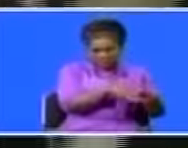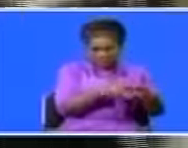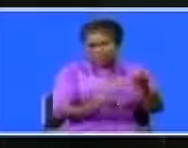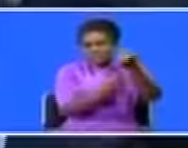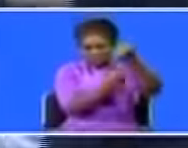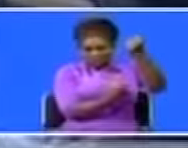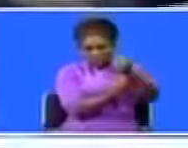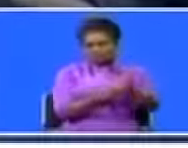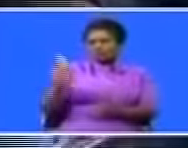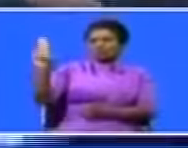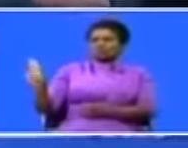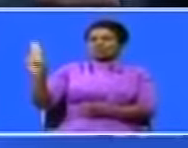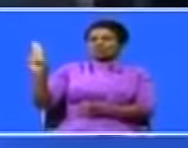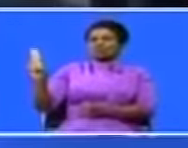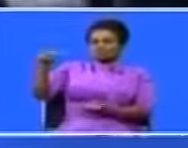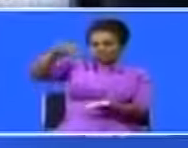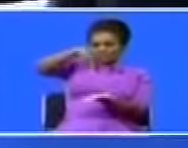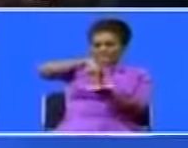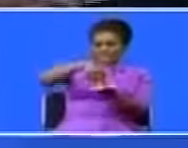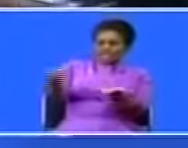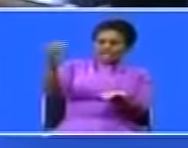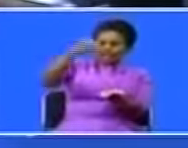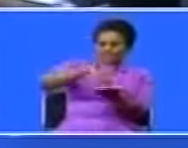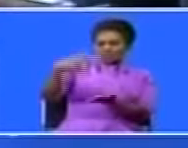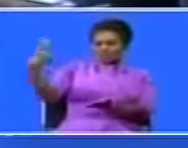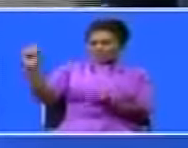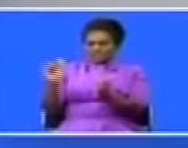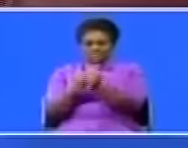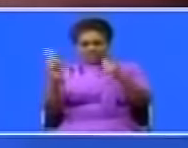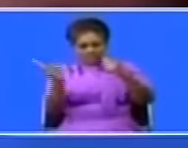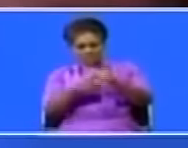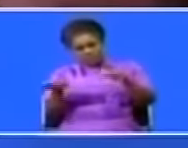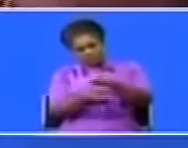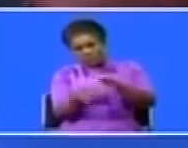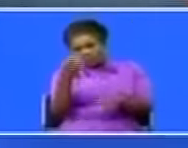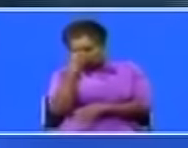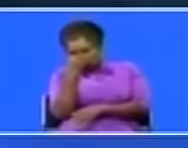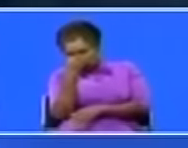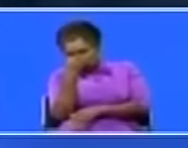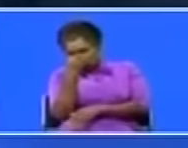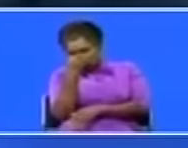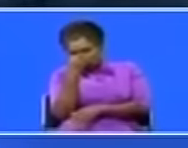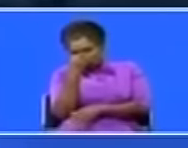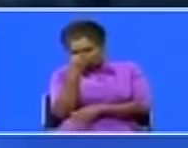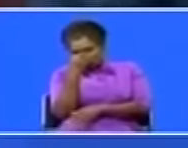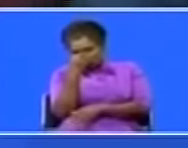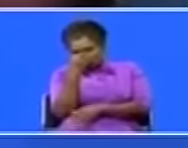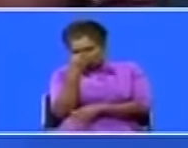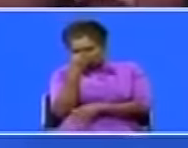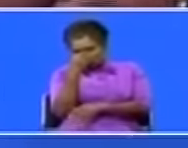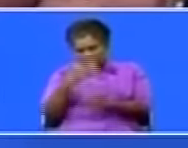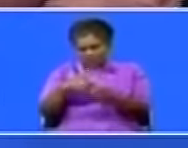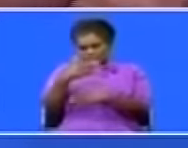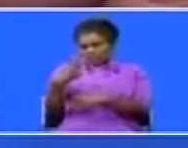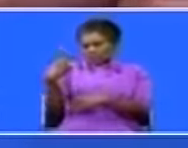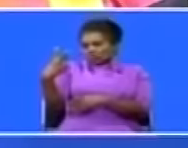support President Kenyatta's re-election in 2017. And Deputy President William Ruto's expected presidential bid